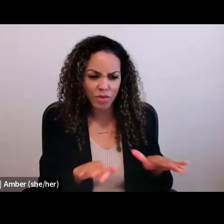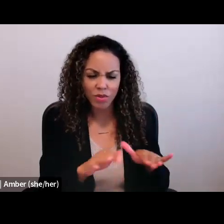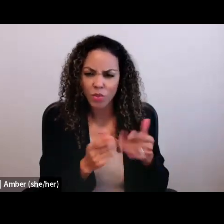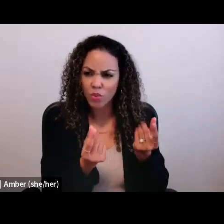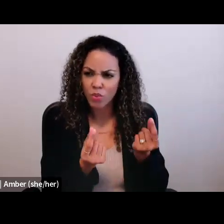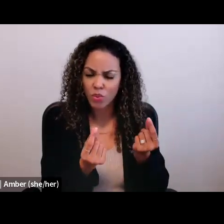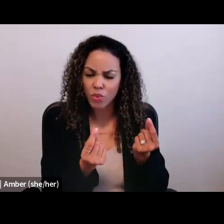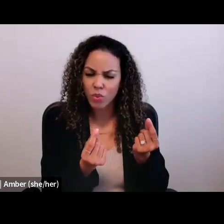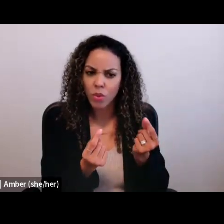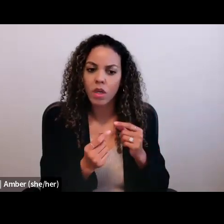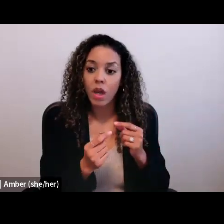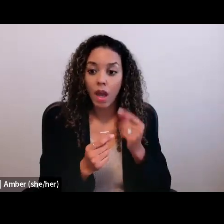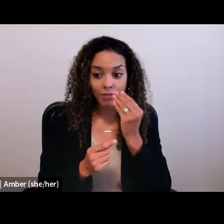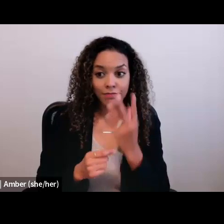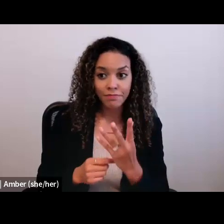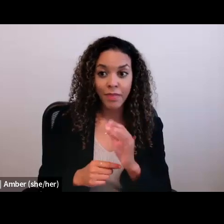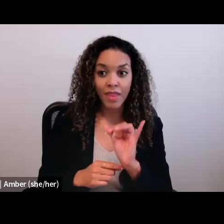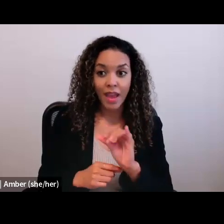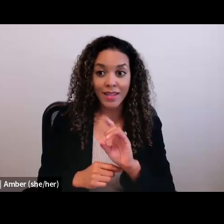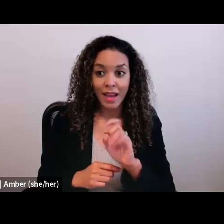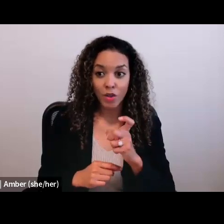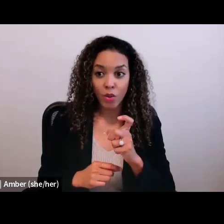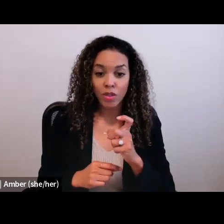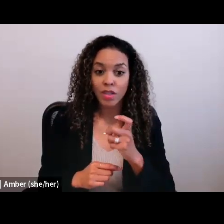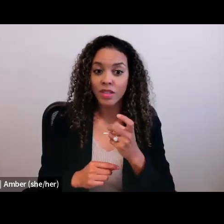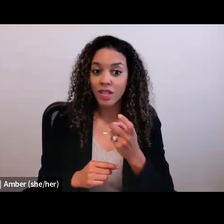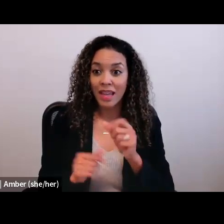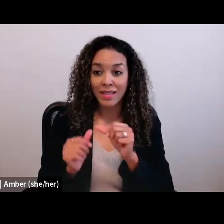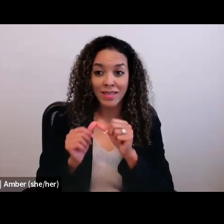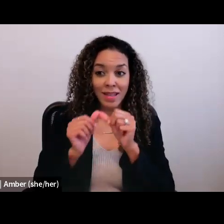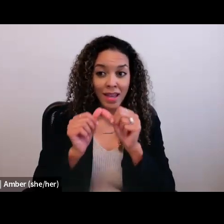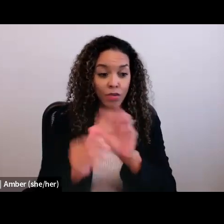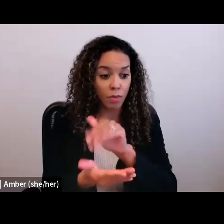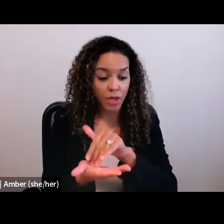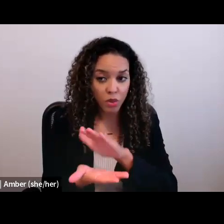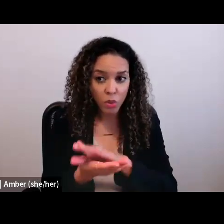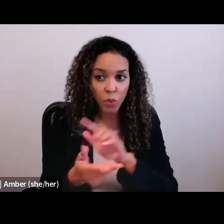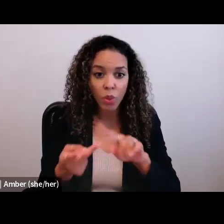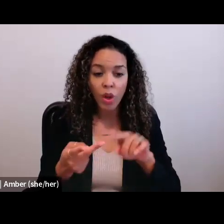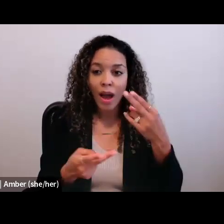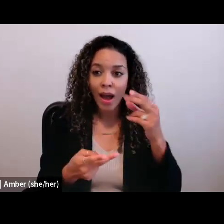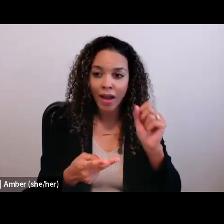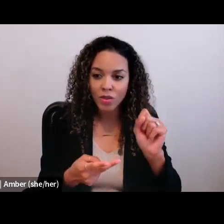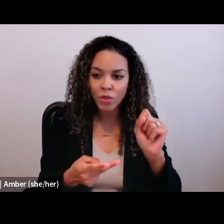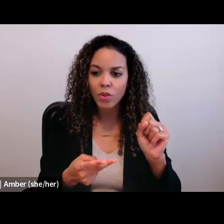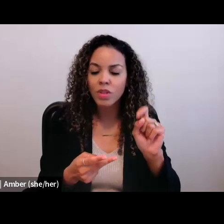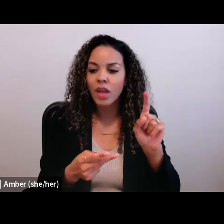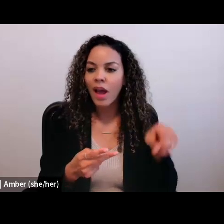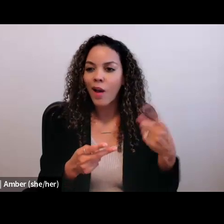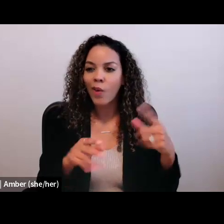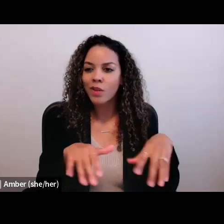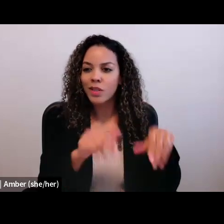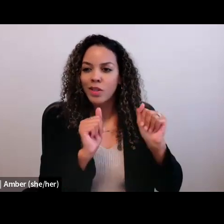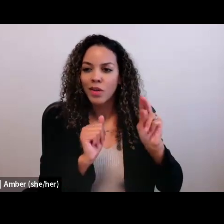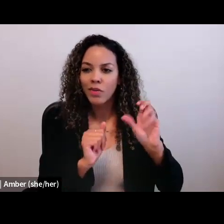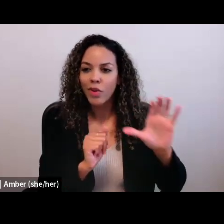way, that diagnosis saved me even through middle school and high school, where I ended up only taking vocational courses and